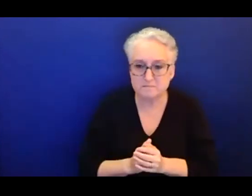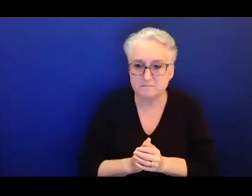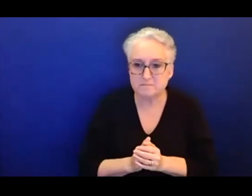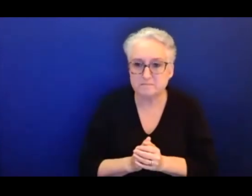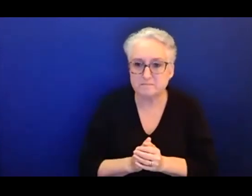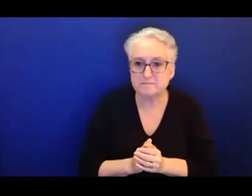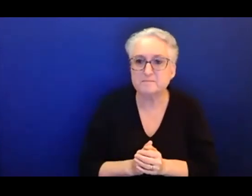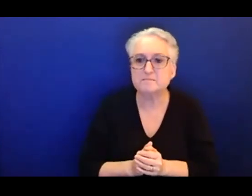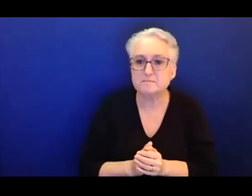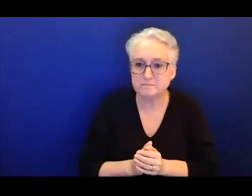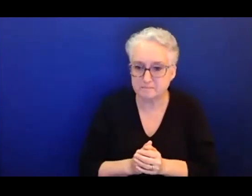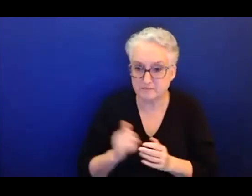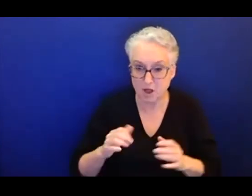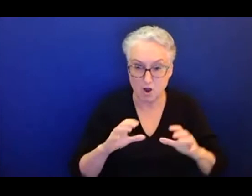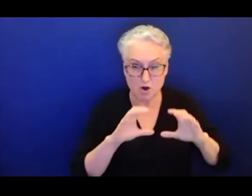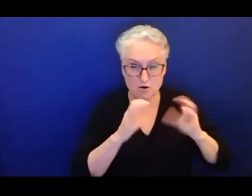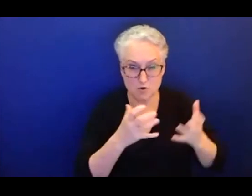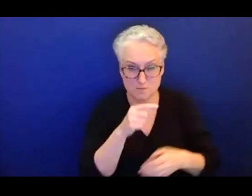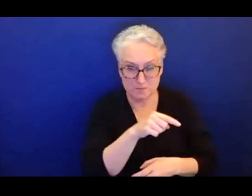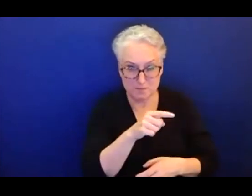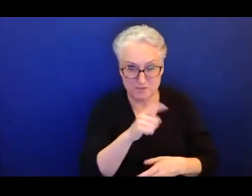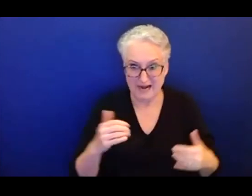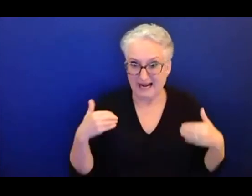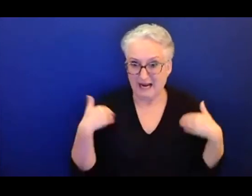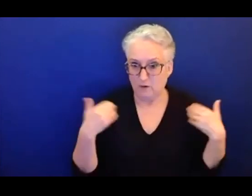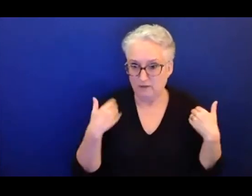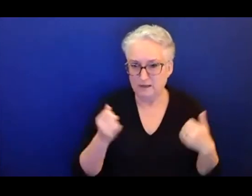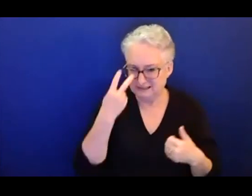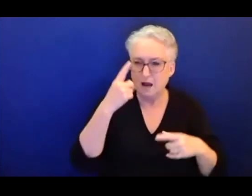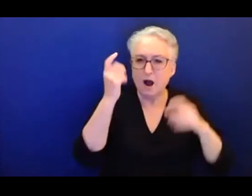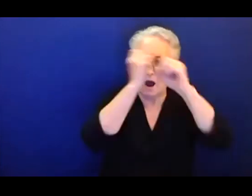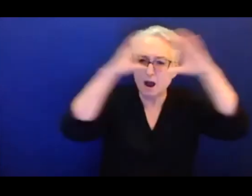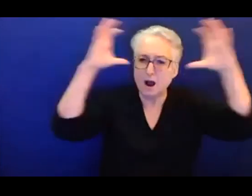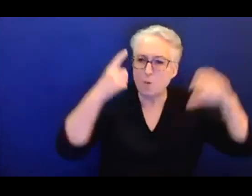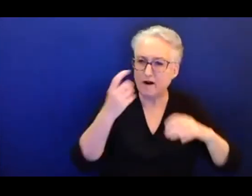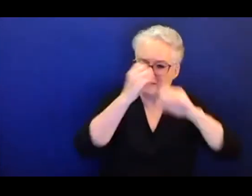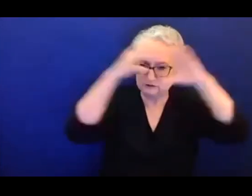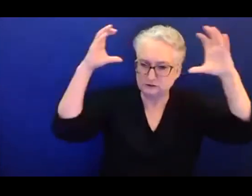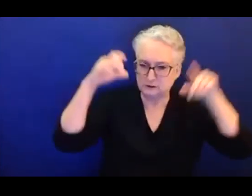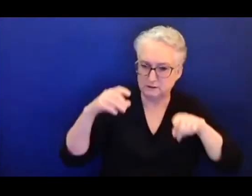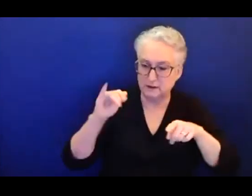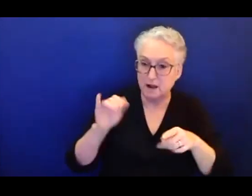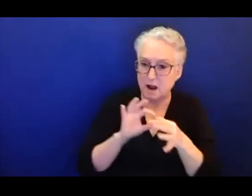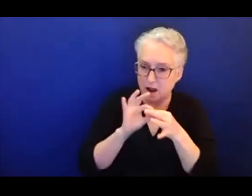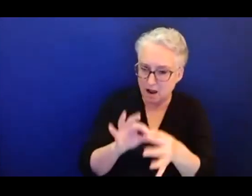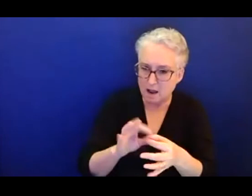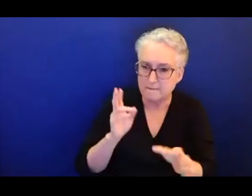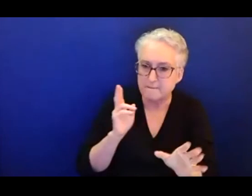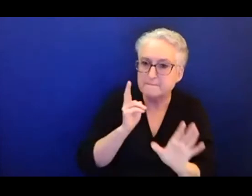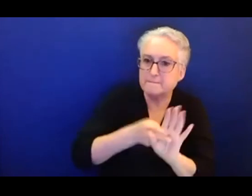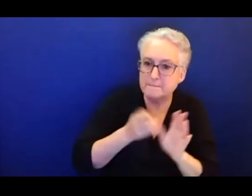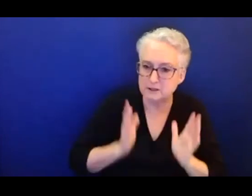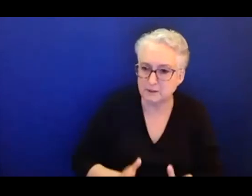leadership training for youth. So they participate in a leadership council. They actually preside over meetings in city